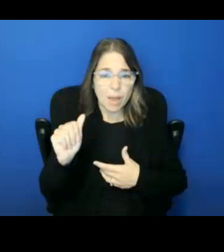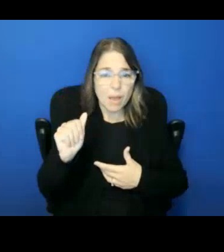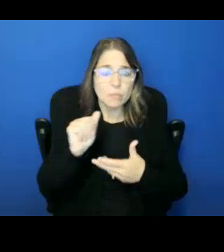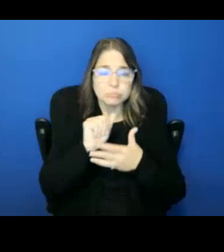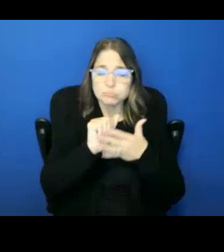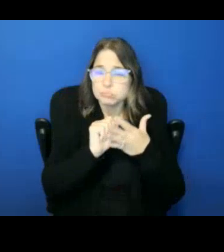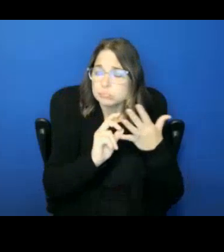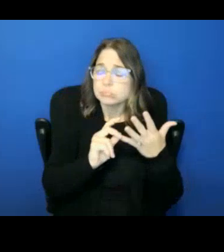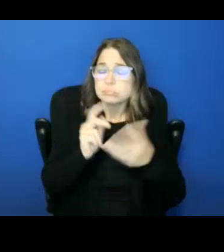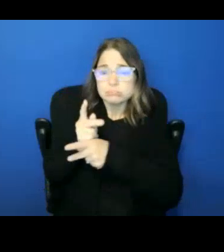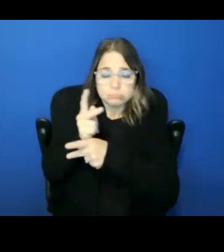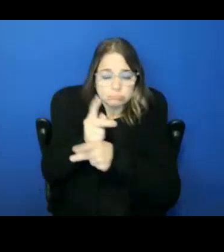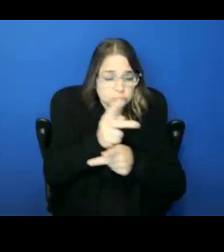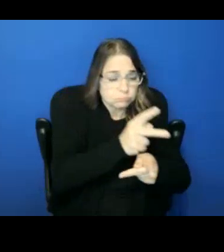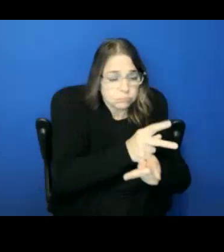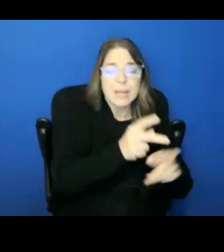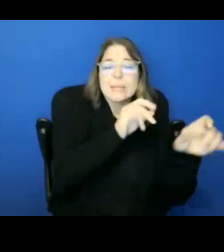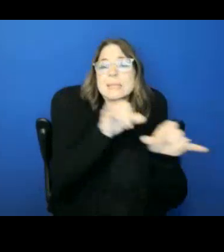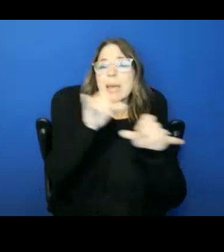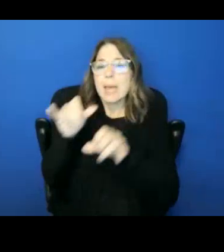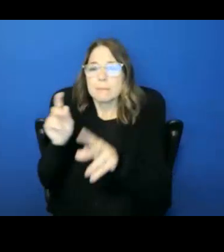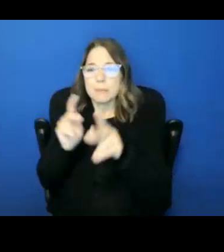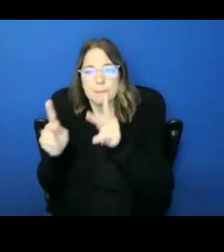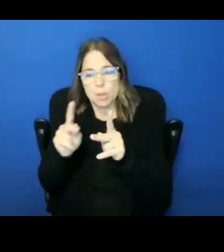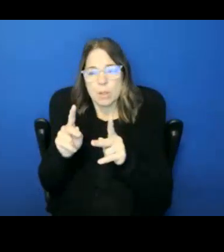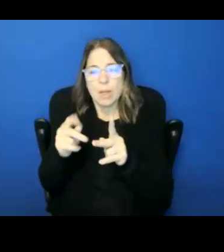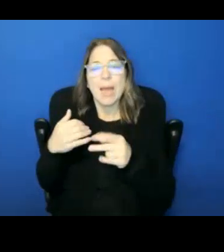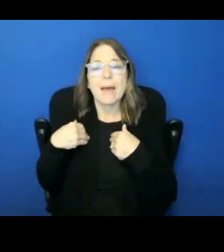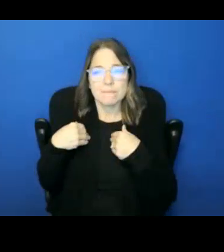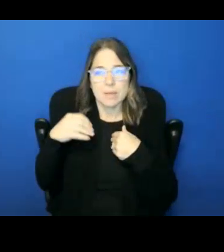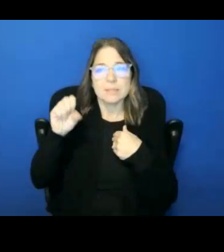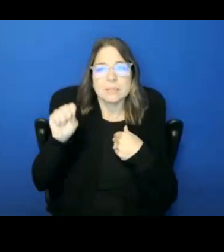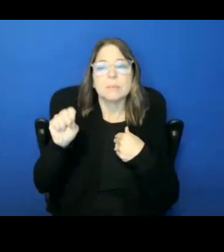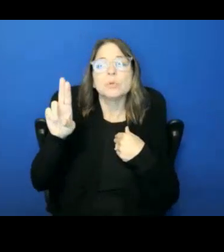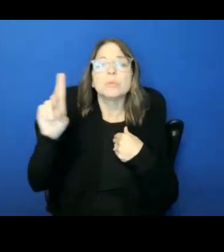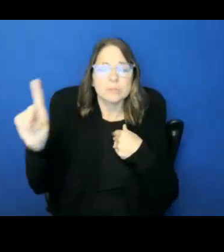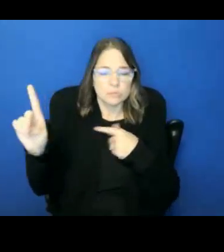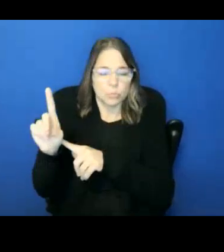those who may have been diagnosed with substance use disorder.